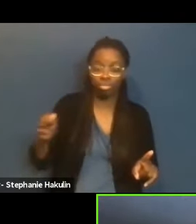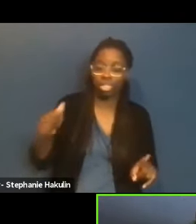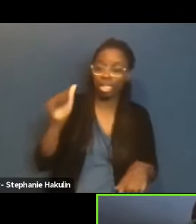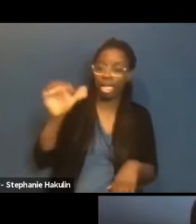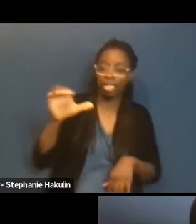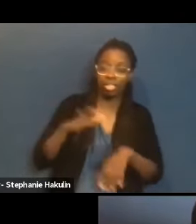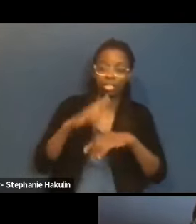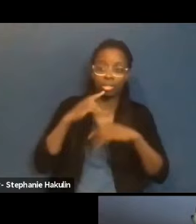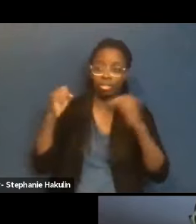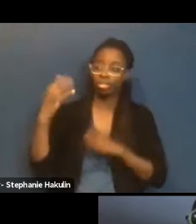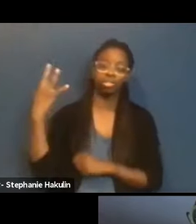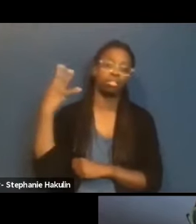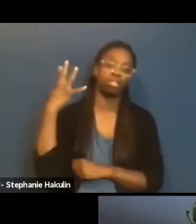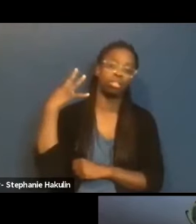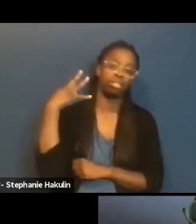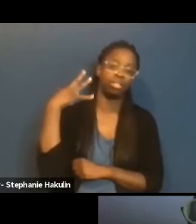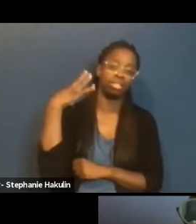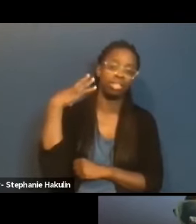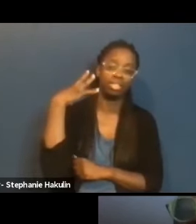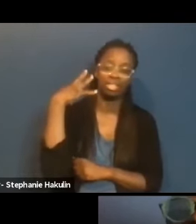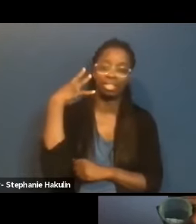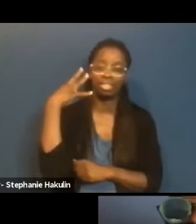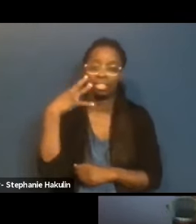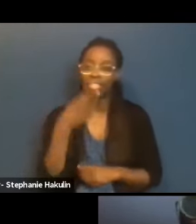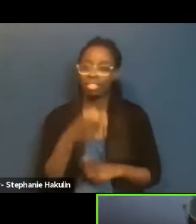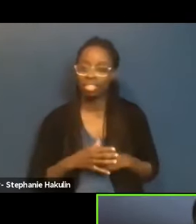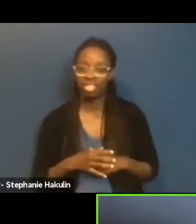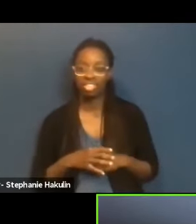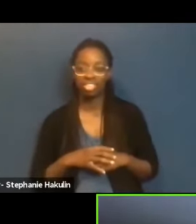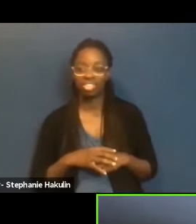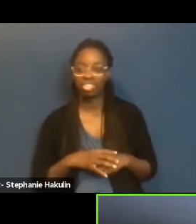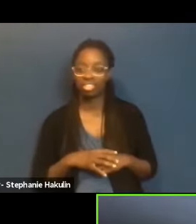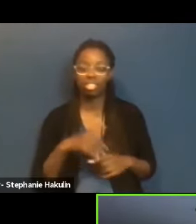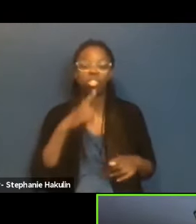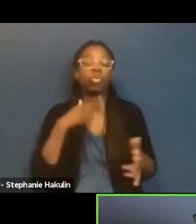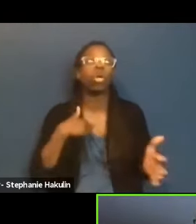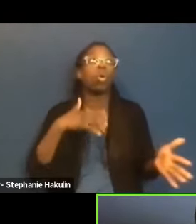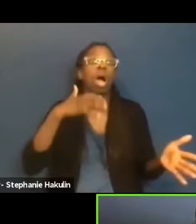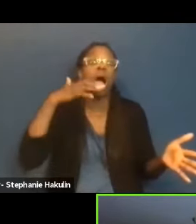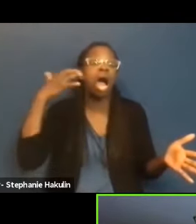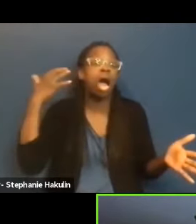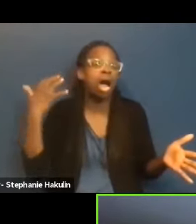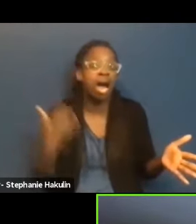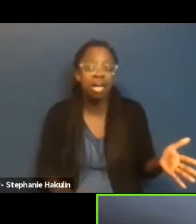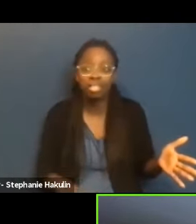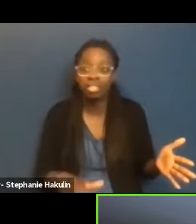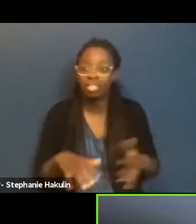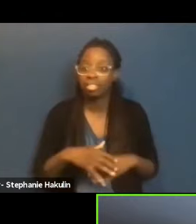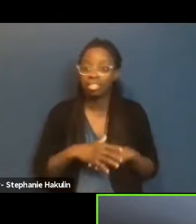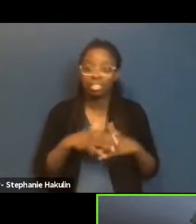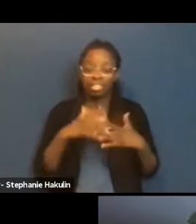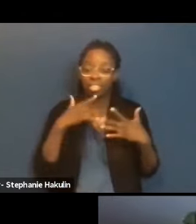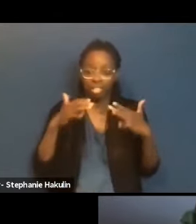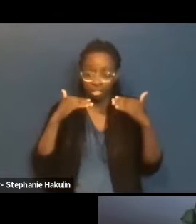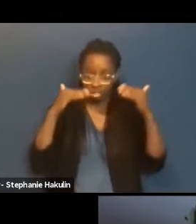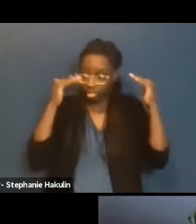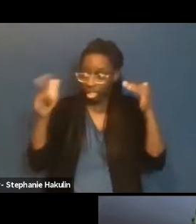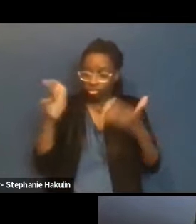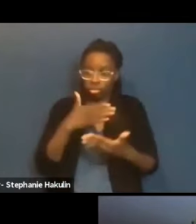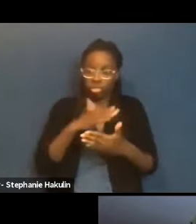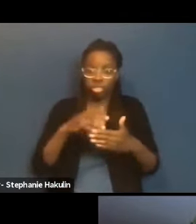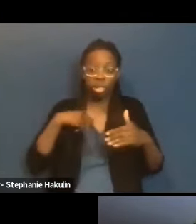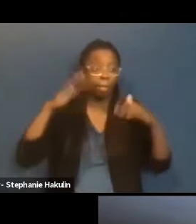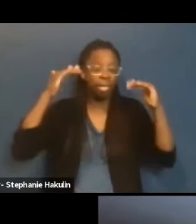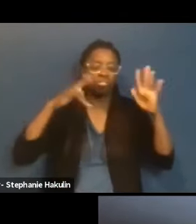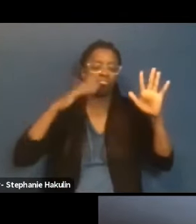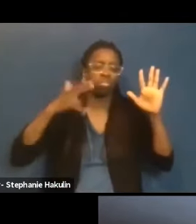something, because it is way hotter than I expected, and my expectations were high. But our